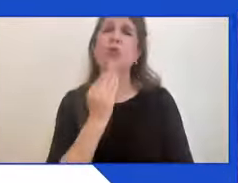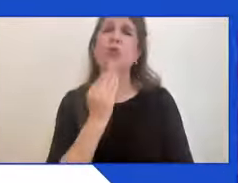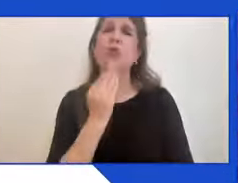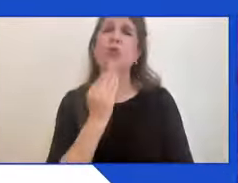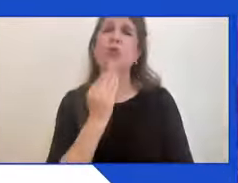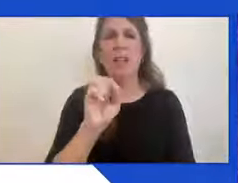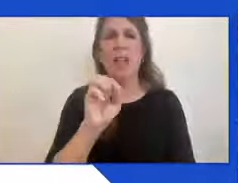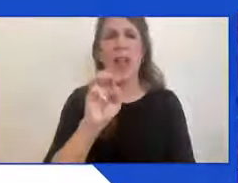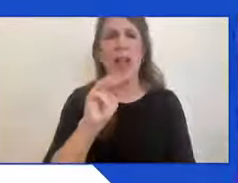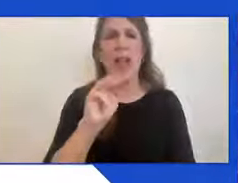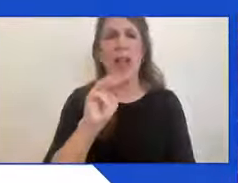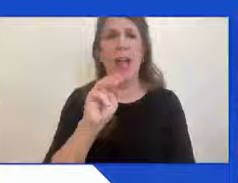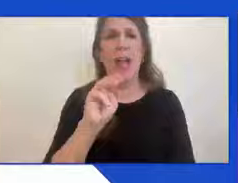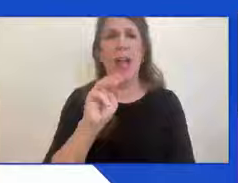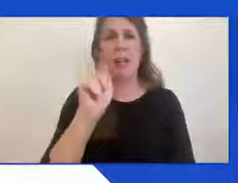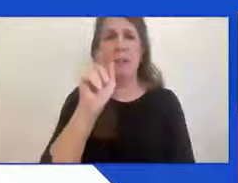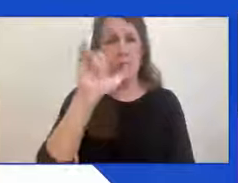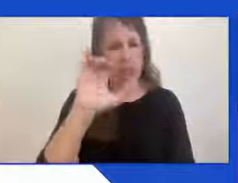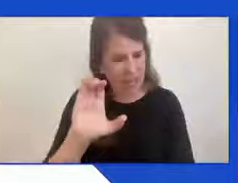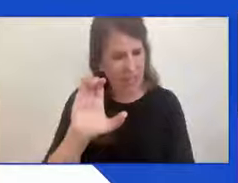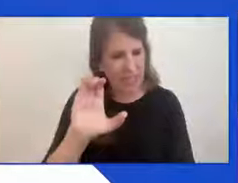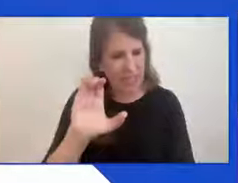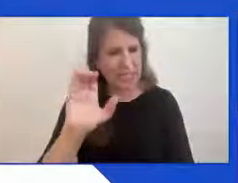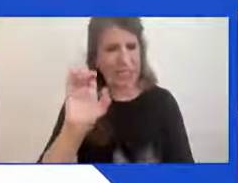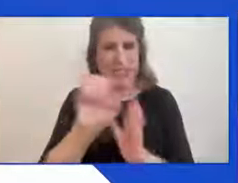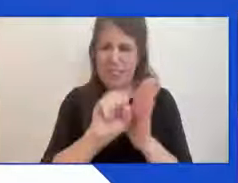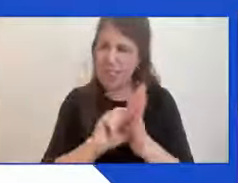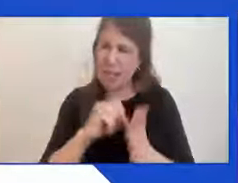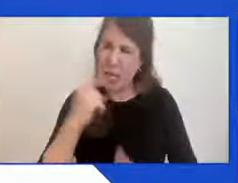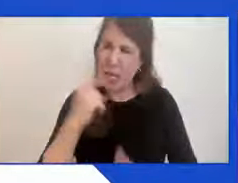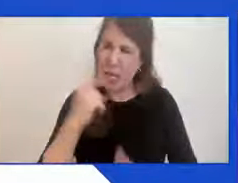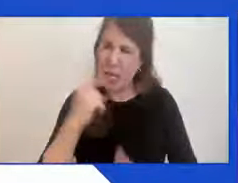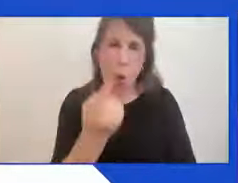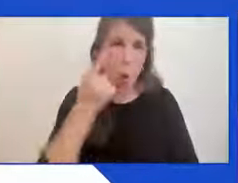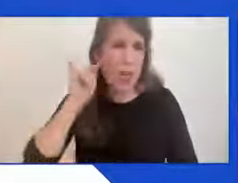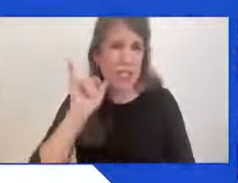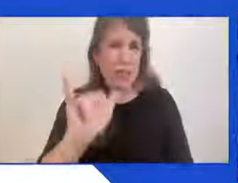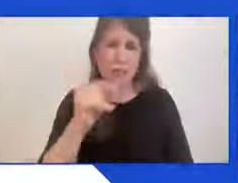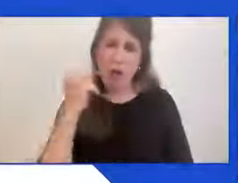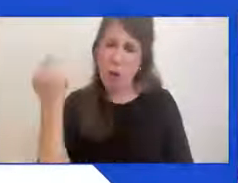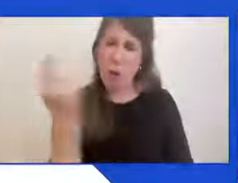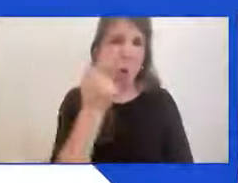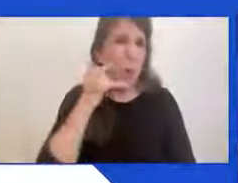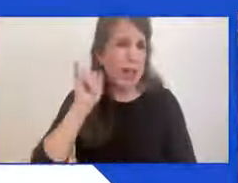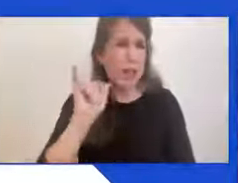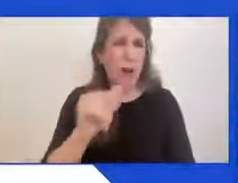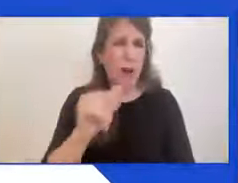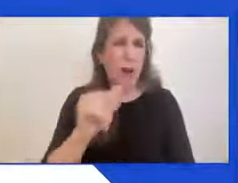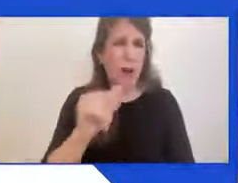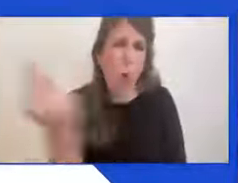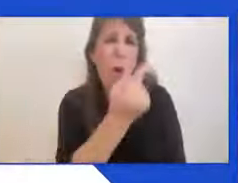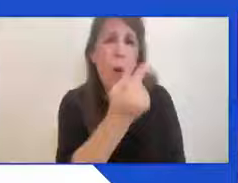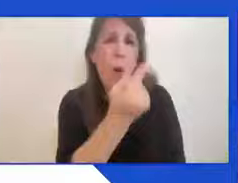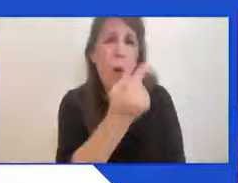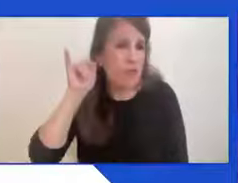forever. Always and forever. Always and